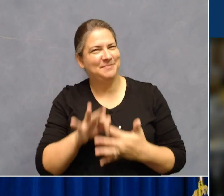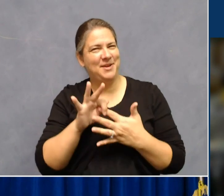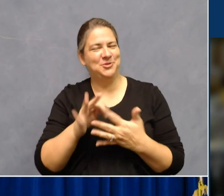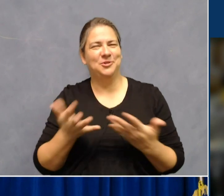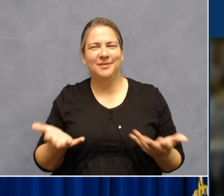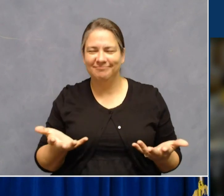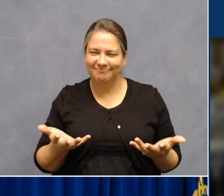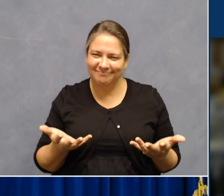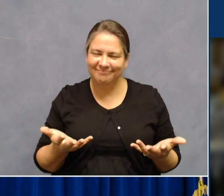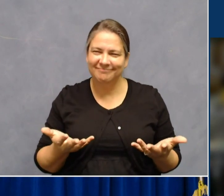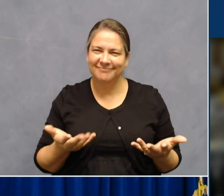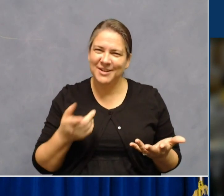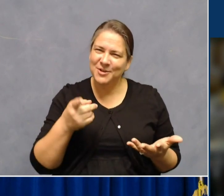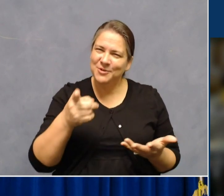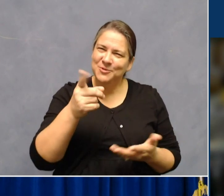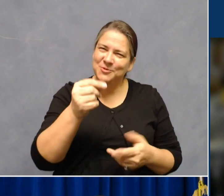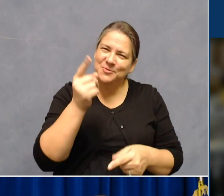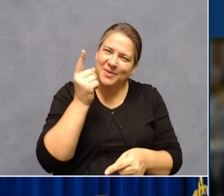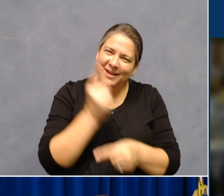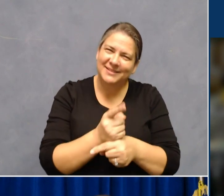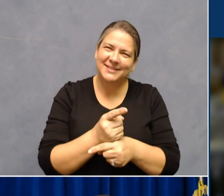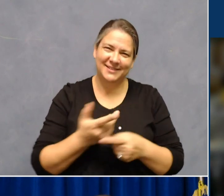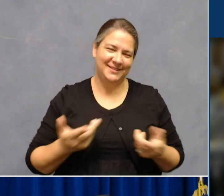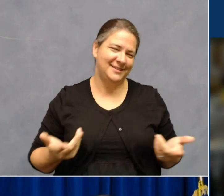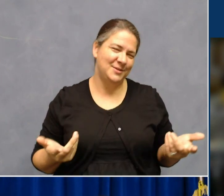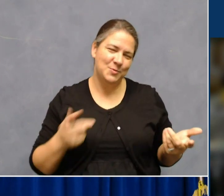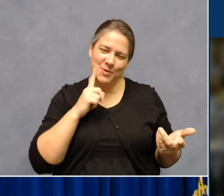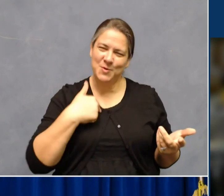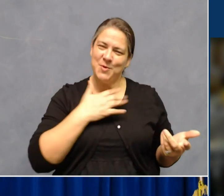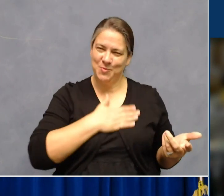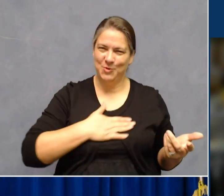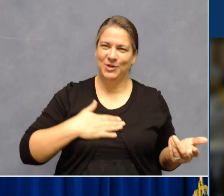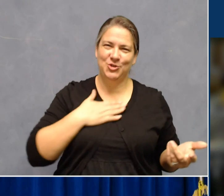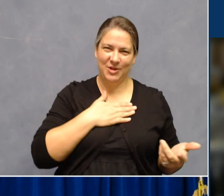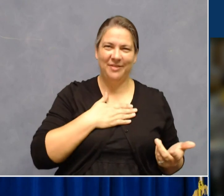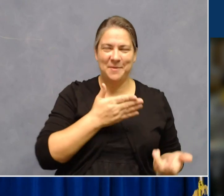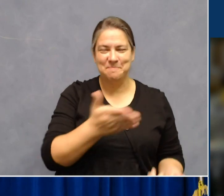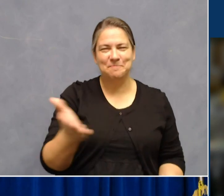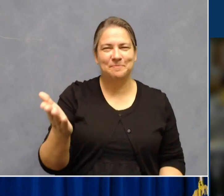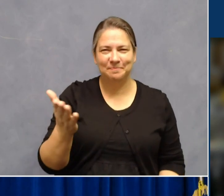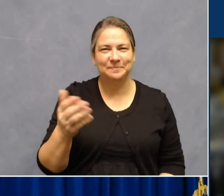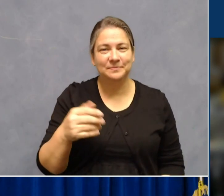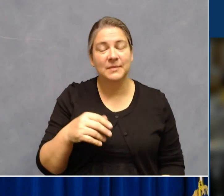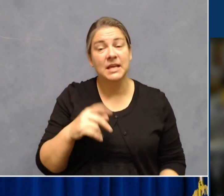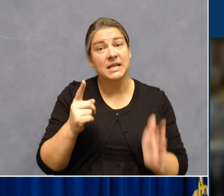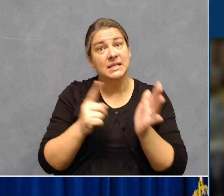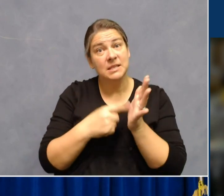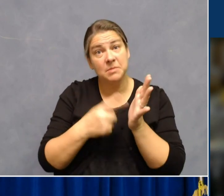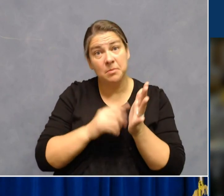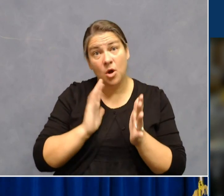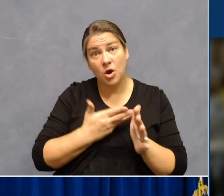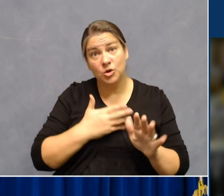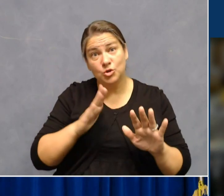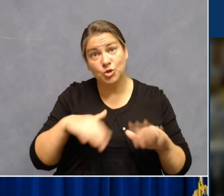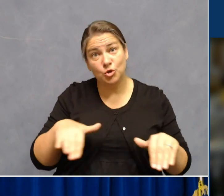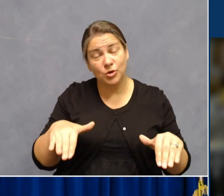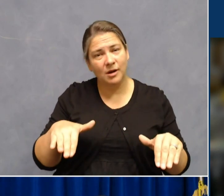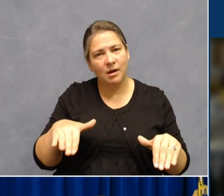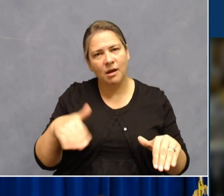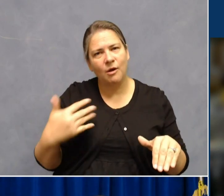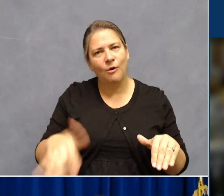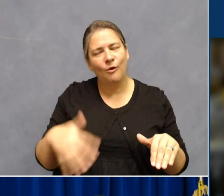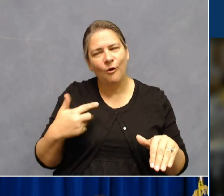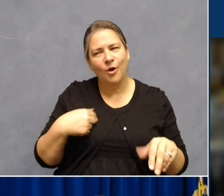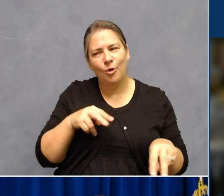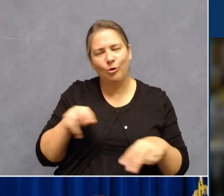the right thing. We really appreciate them. Sometimes our kids can set the example